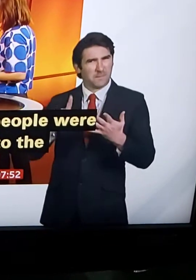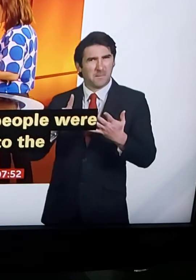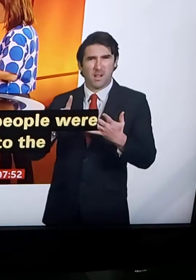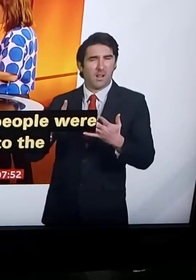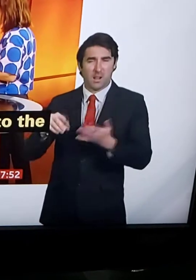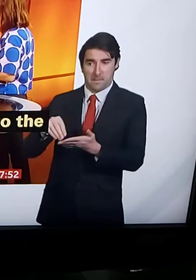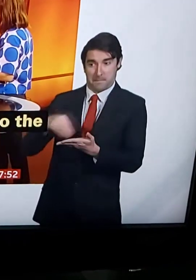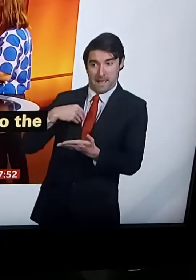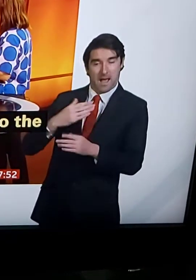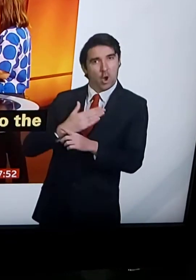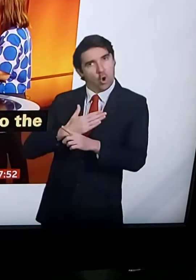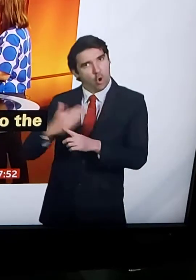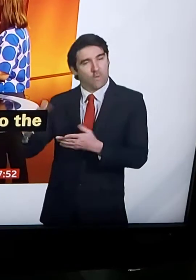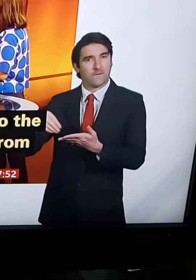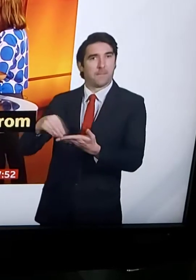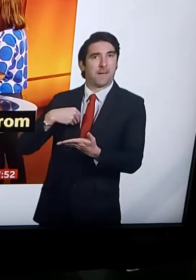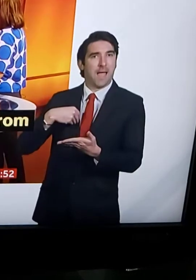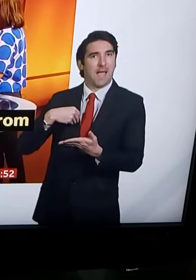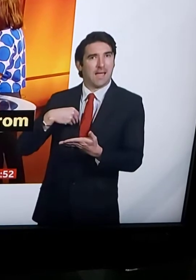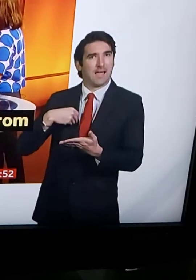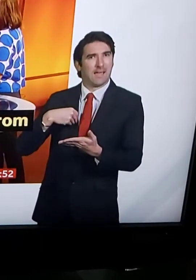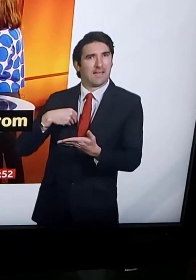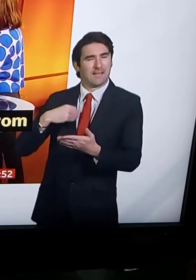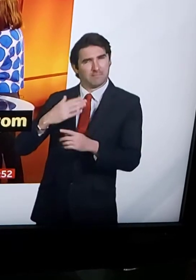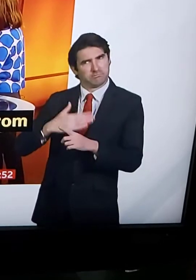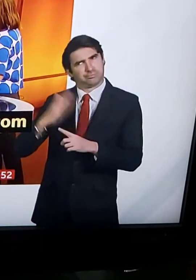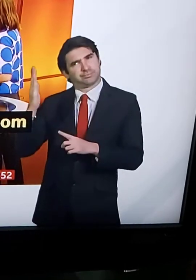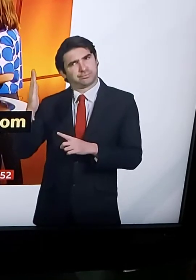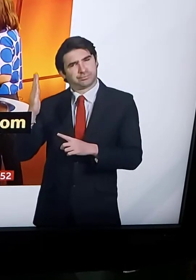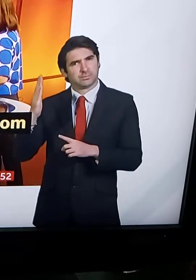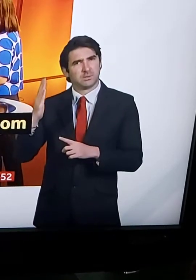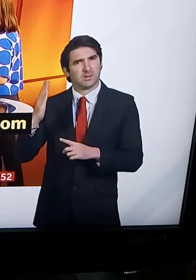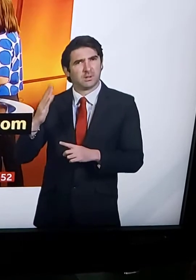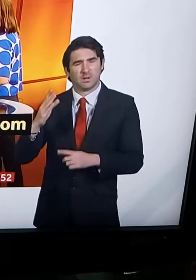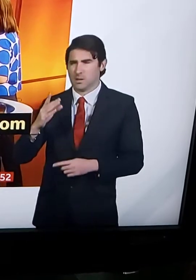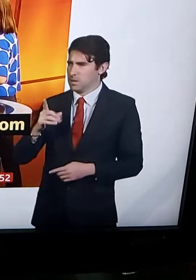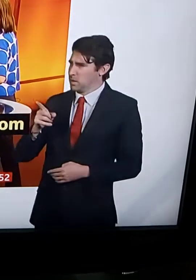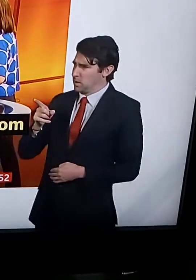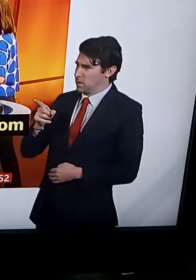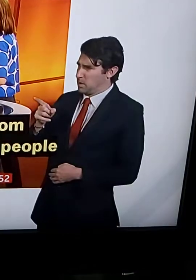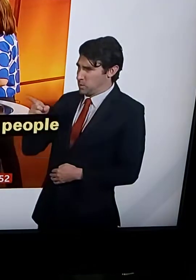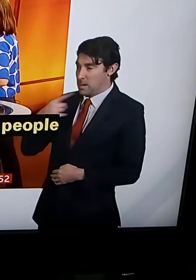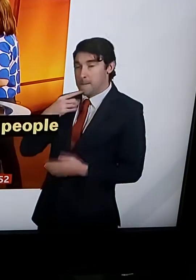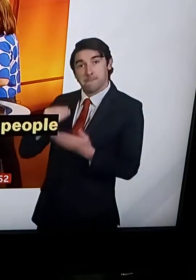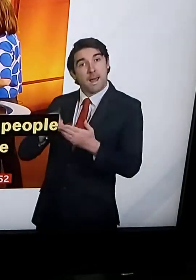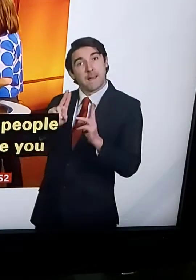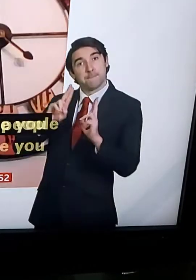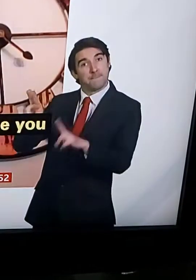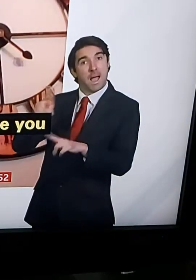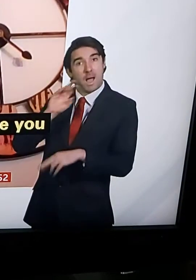from the Treasury. That will leave people concerned, especially because you said you're not going to recoup that money.